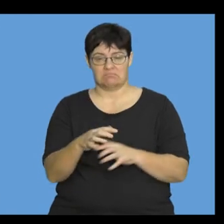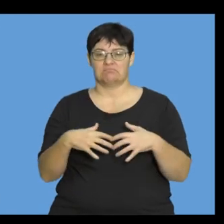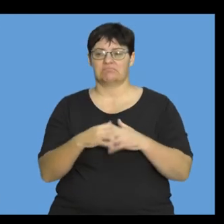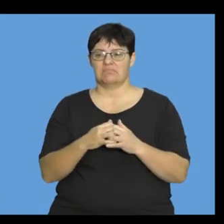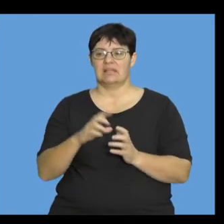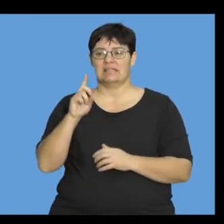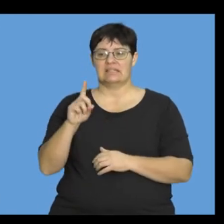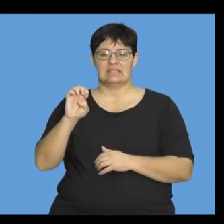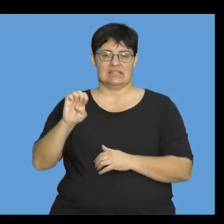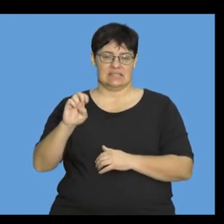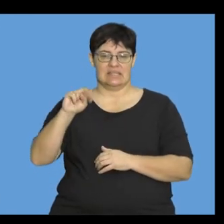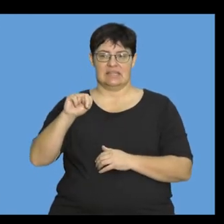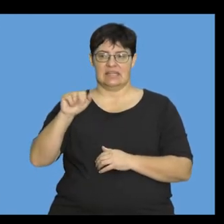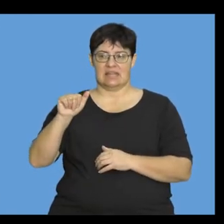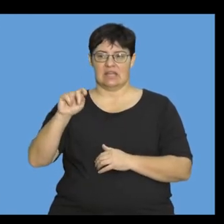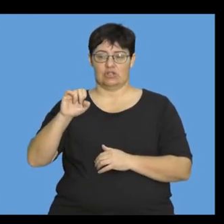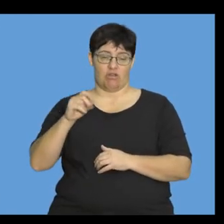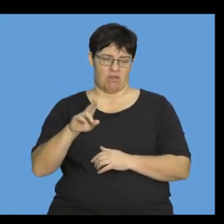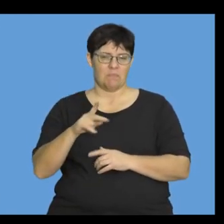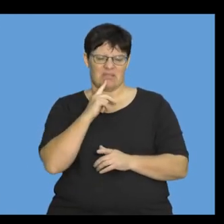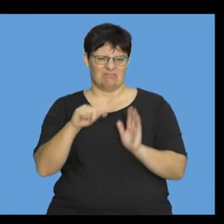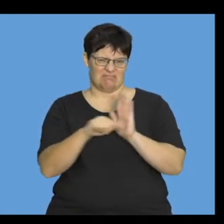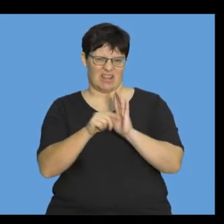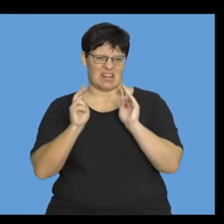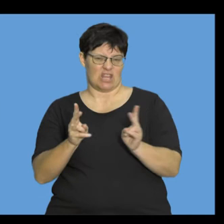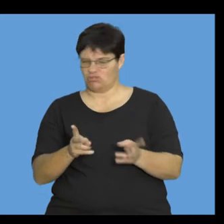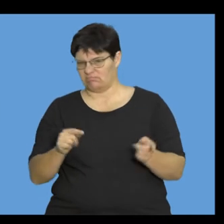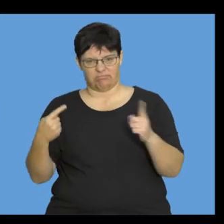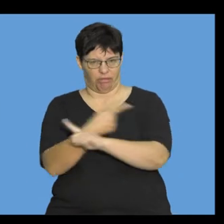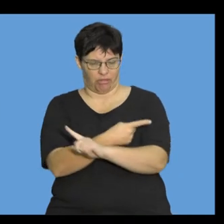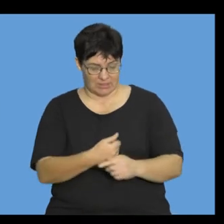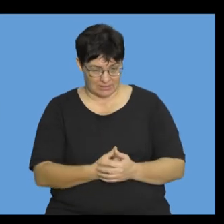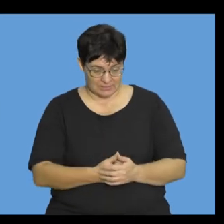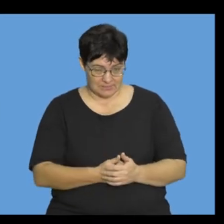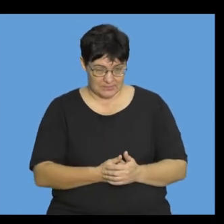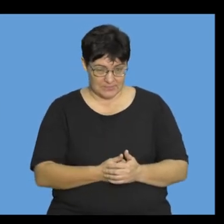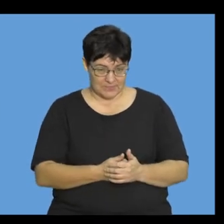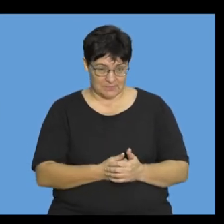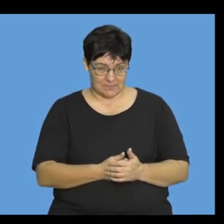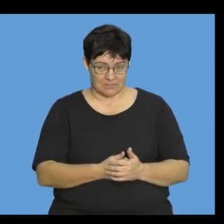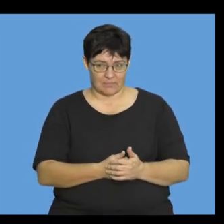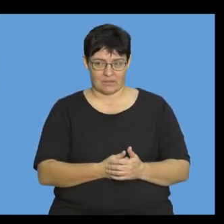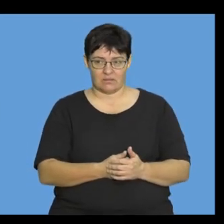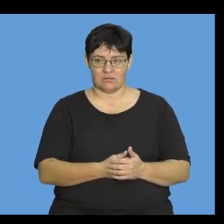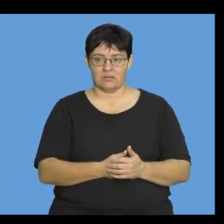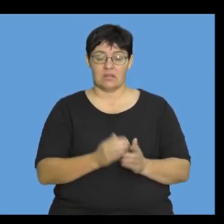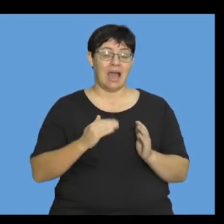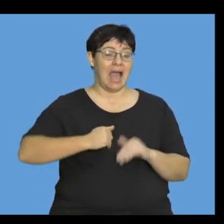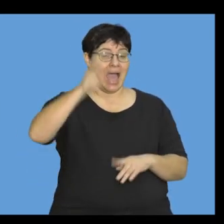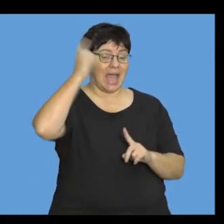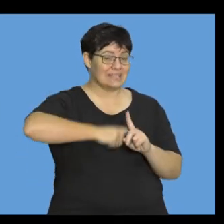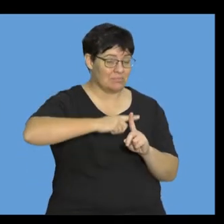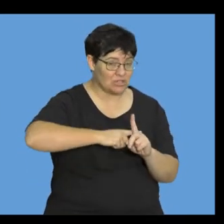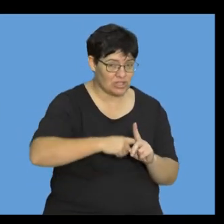it's said to be denatured. Right, and what is going to happen is, I want you to check over here,